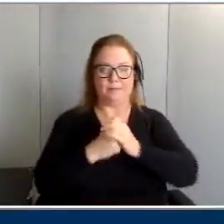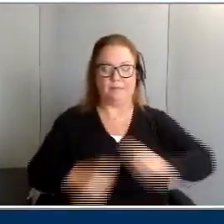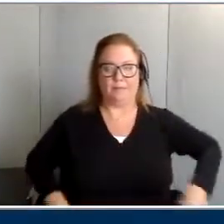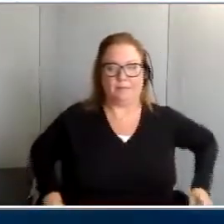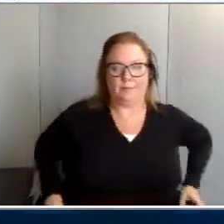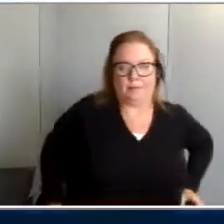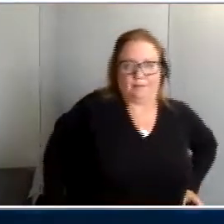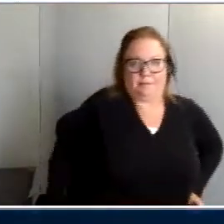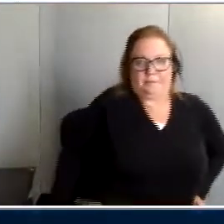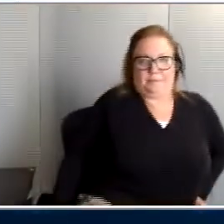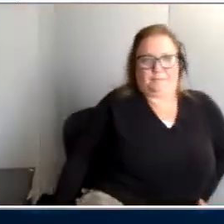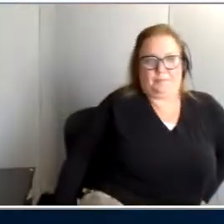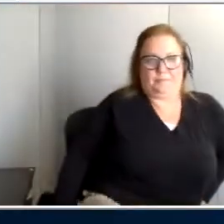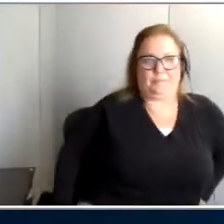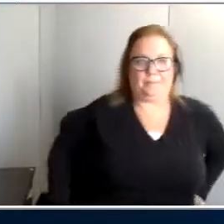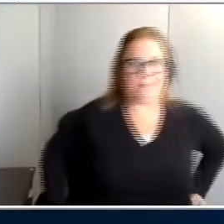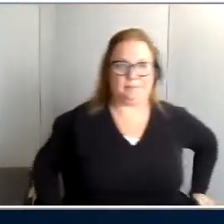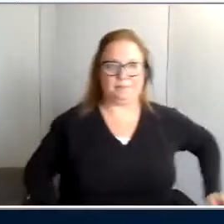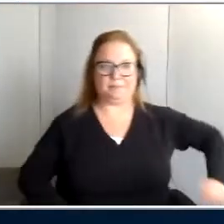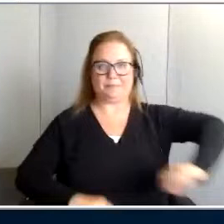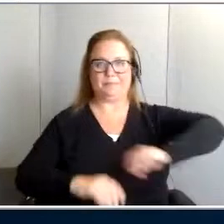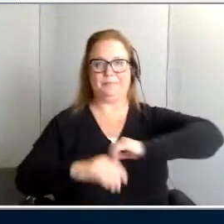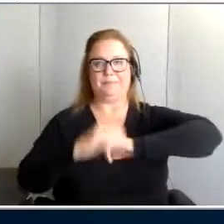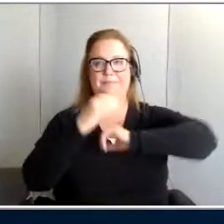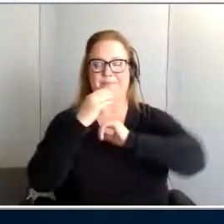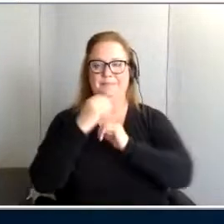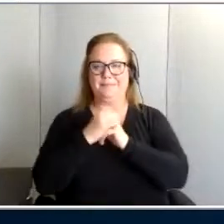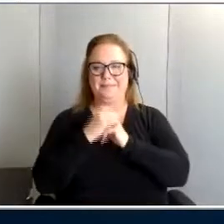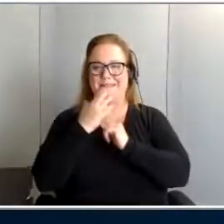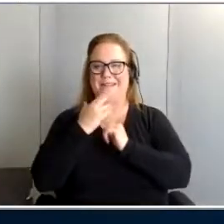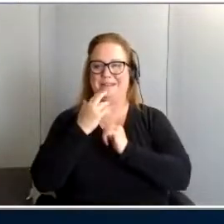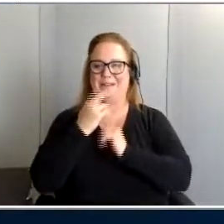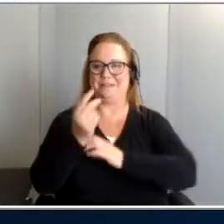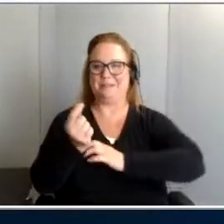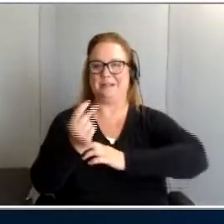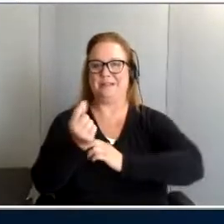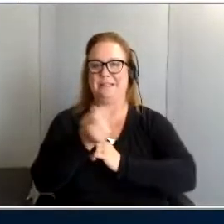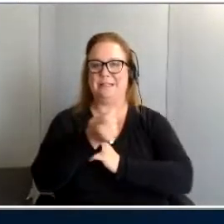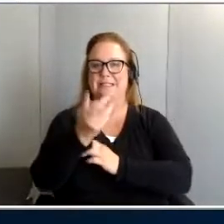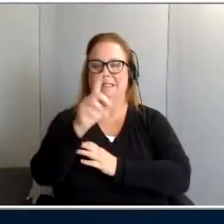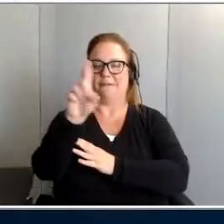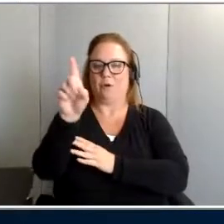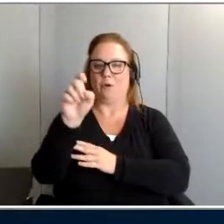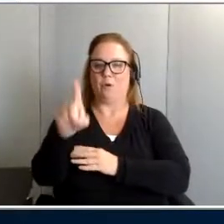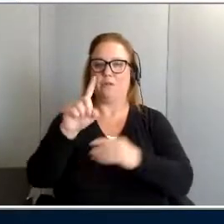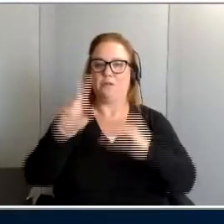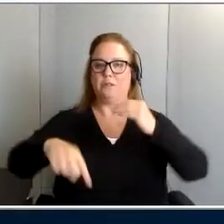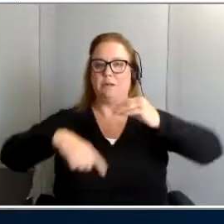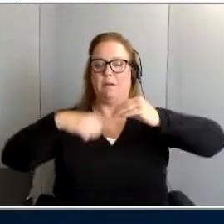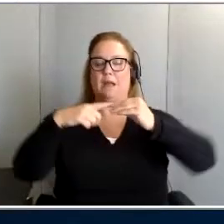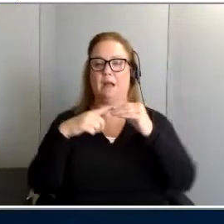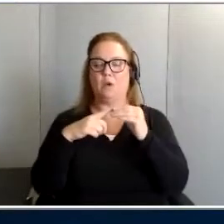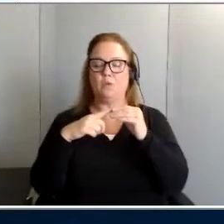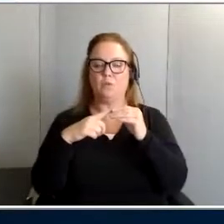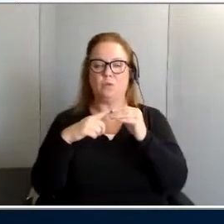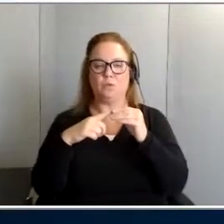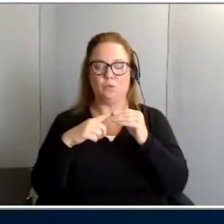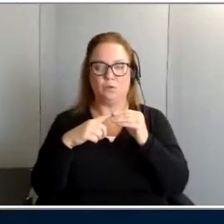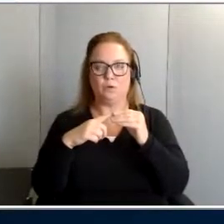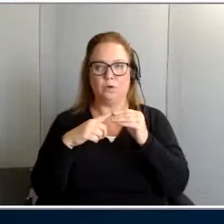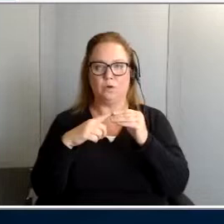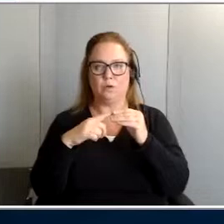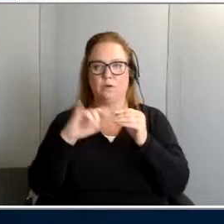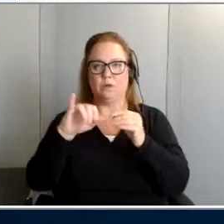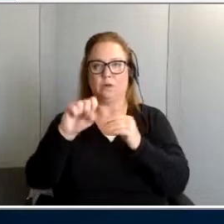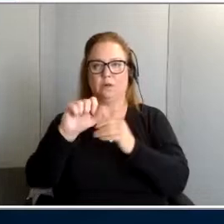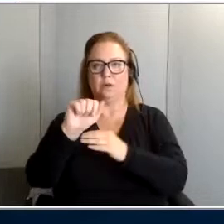Let's get back to those cute dogs and get some of those going here. Several questions about the Isaac. Okay,